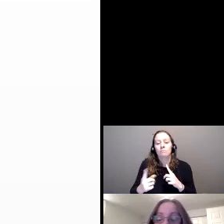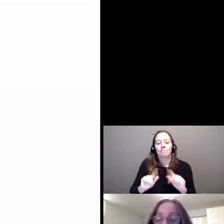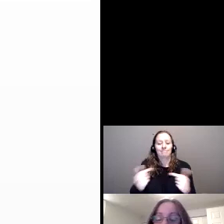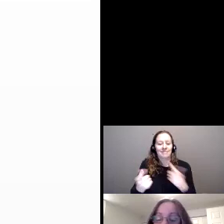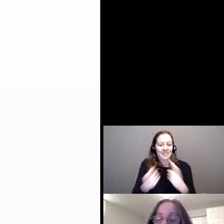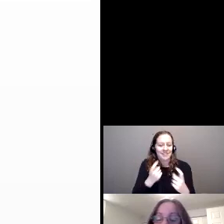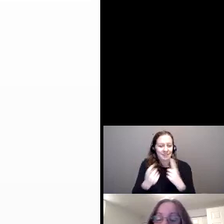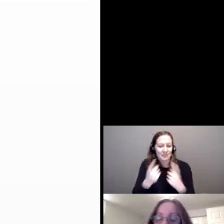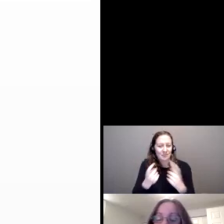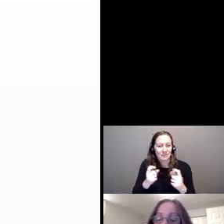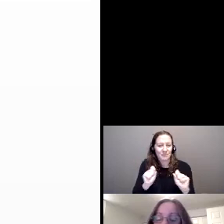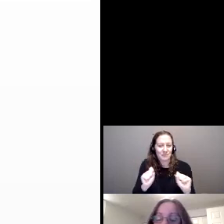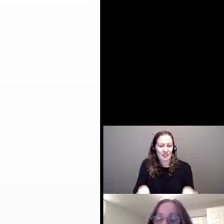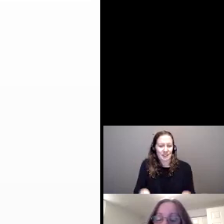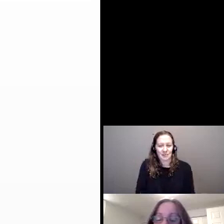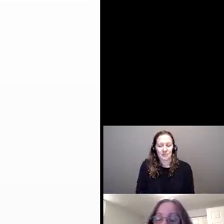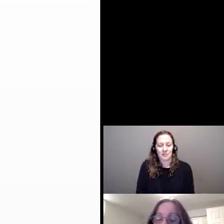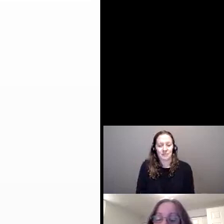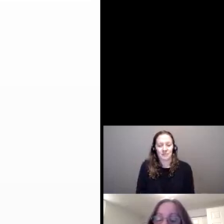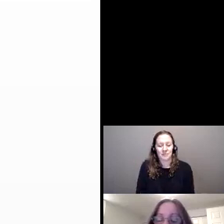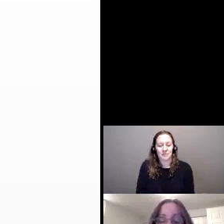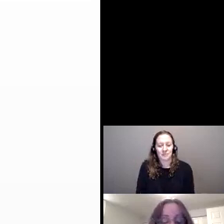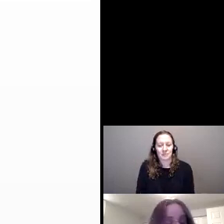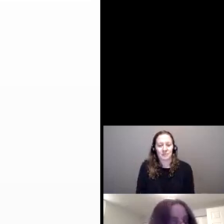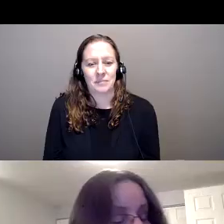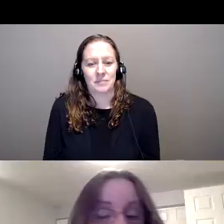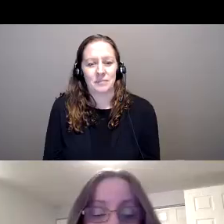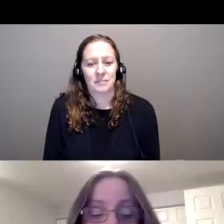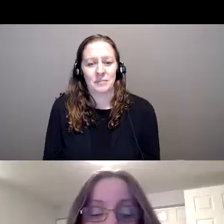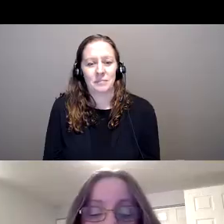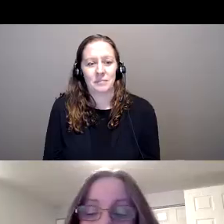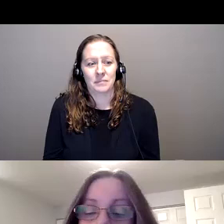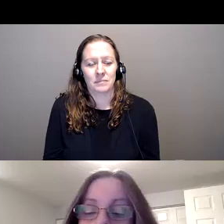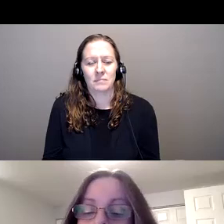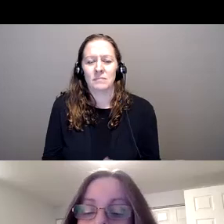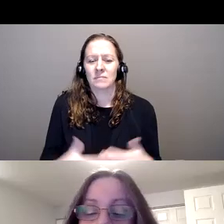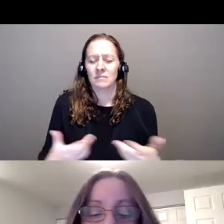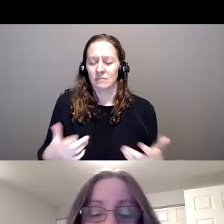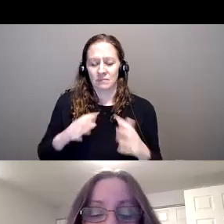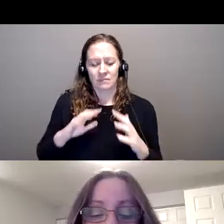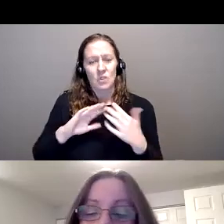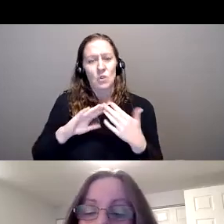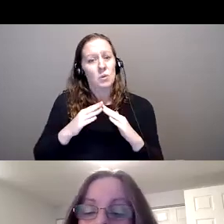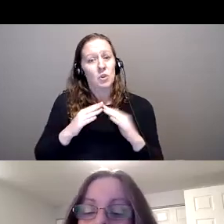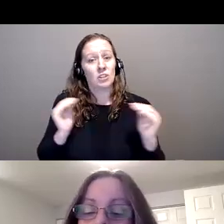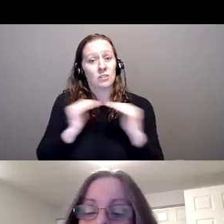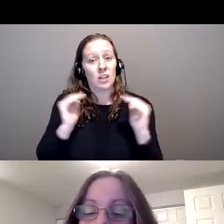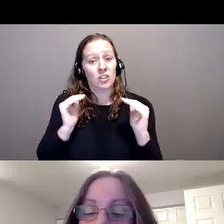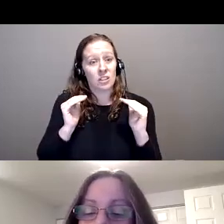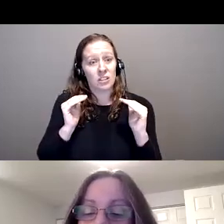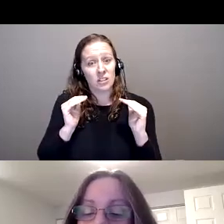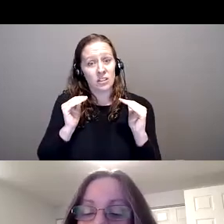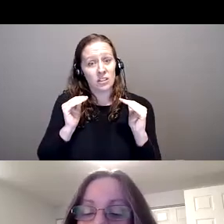to do is I'm going to give you a bit more information about community justice initiatives, which I'm going to